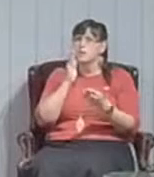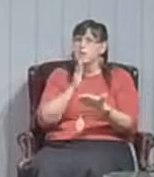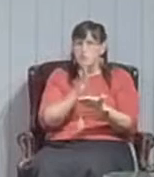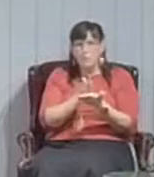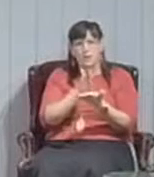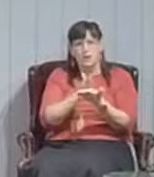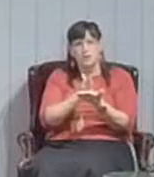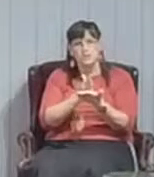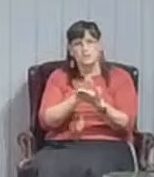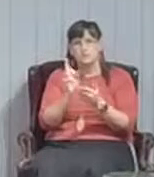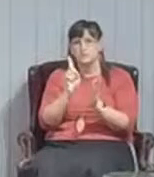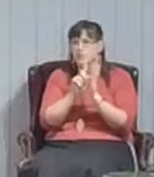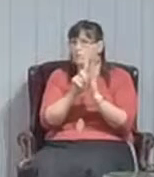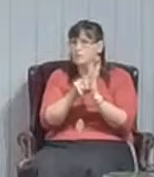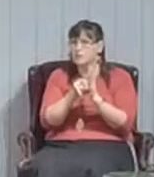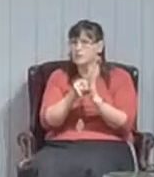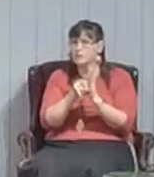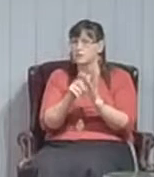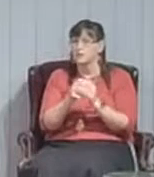bit